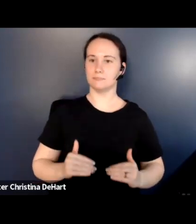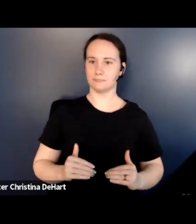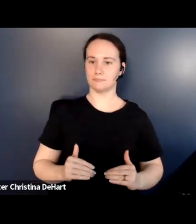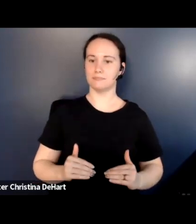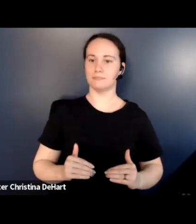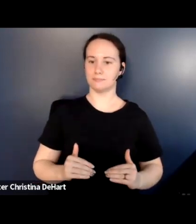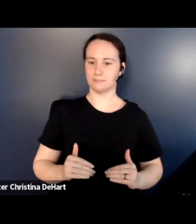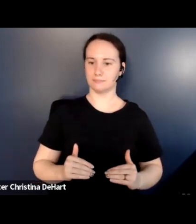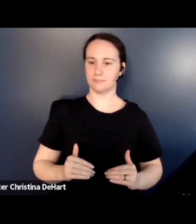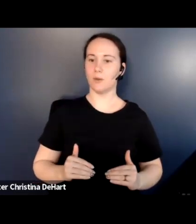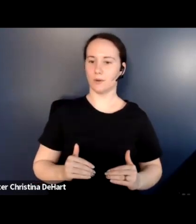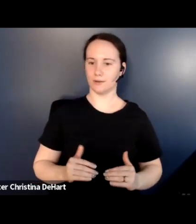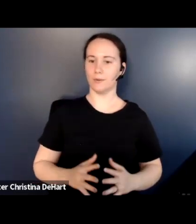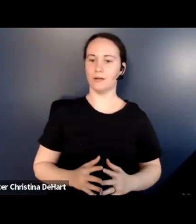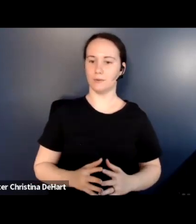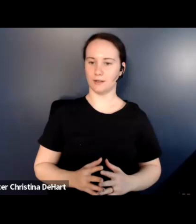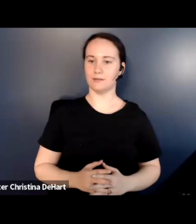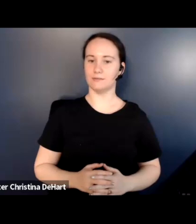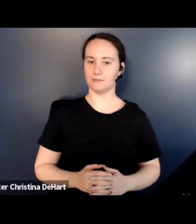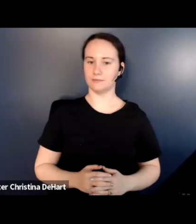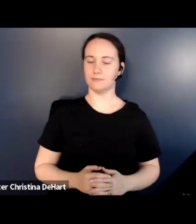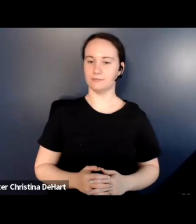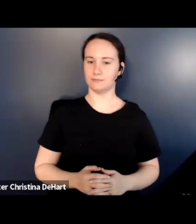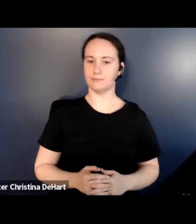I see. Okay, great.